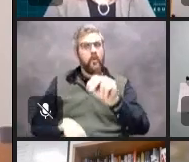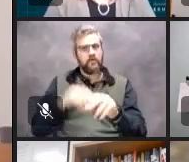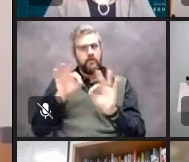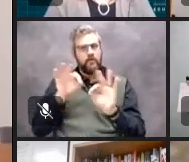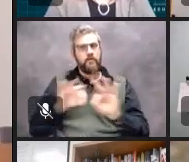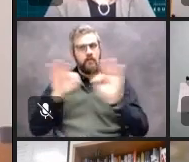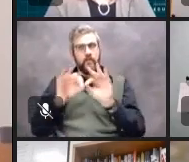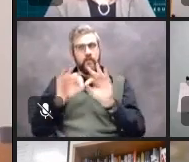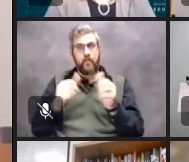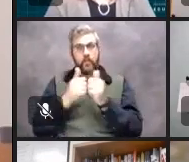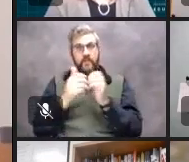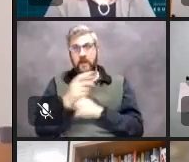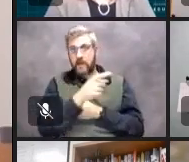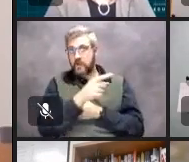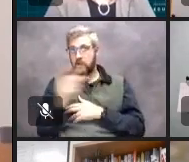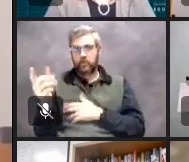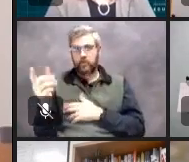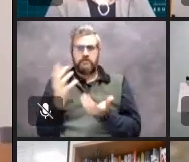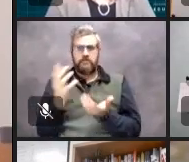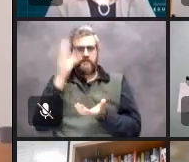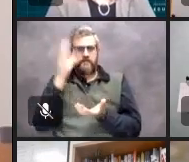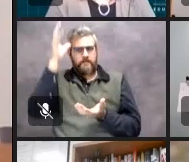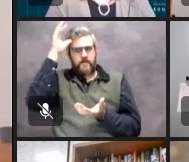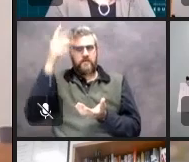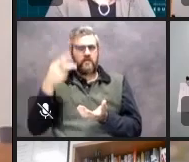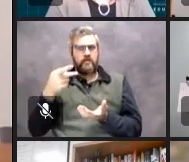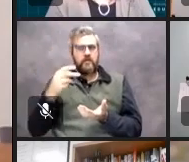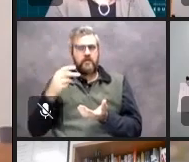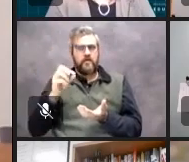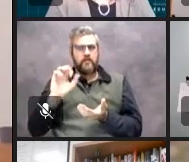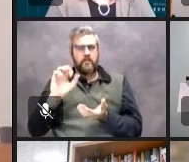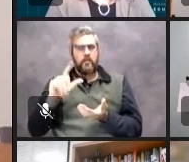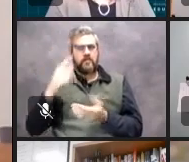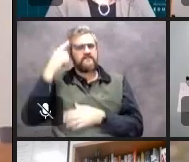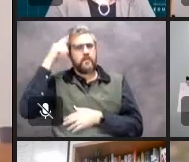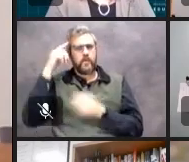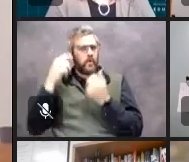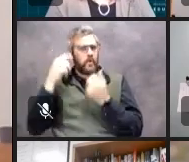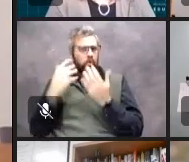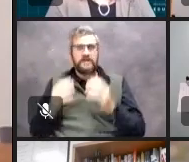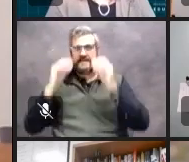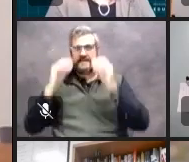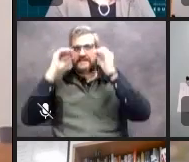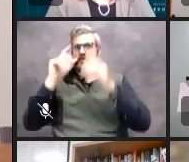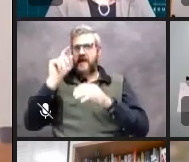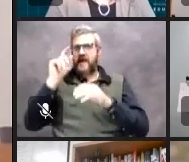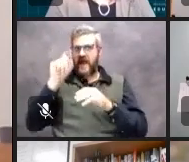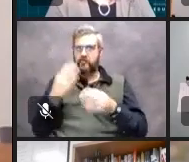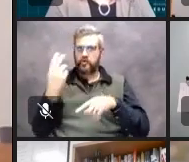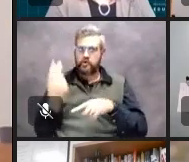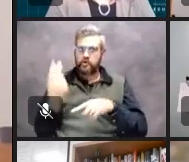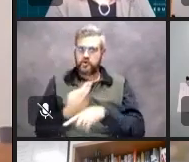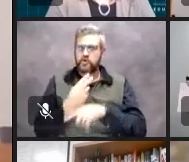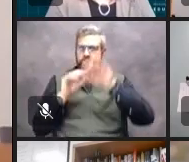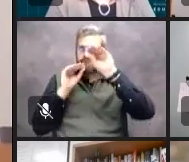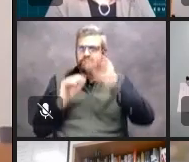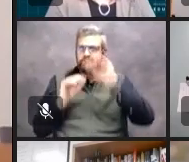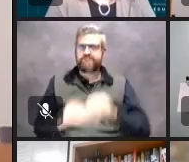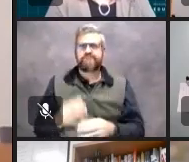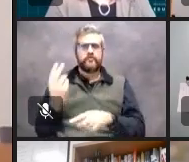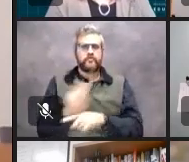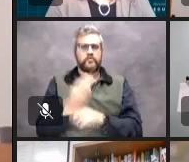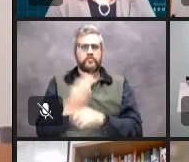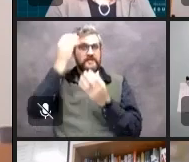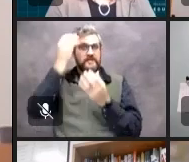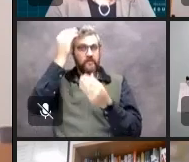you, the Parent Portal wouldn't be what it is today. It takes teachers being engaged, teachers using that information, teachers keeping grades up